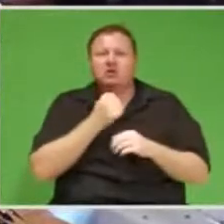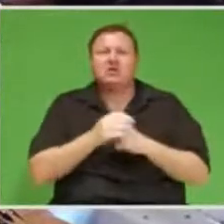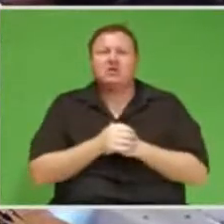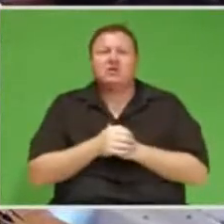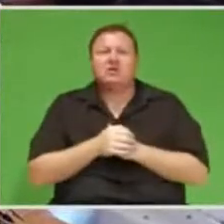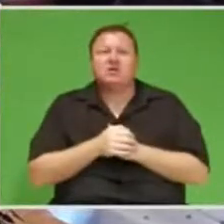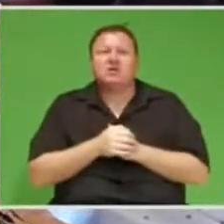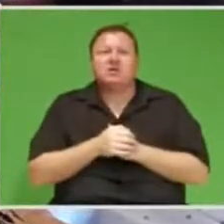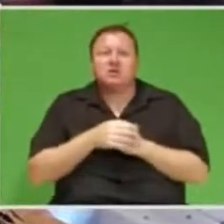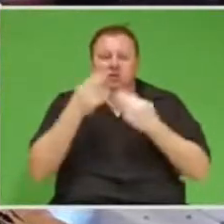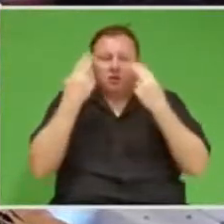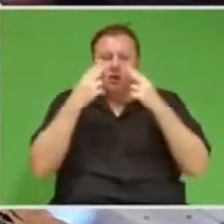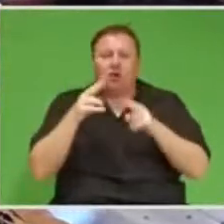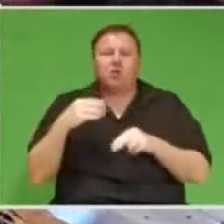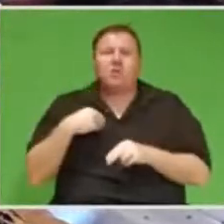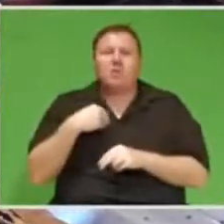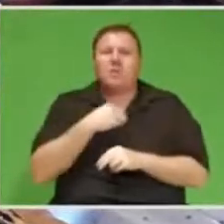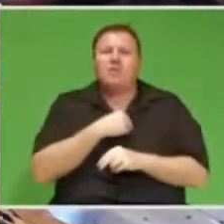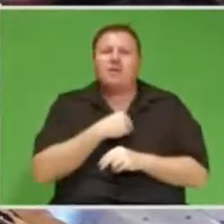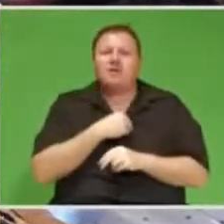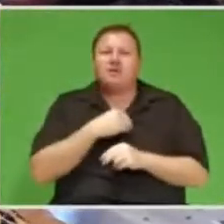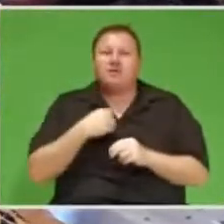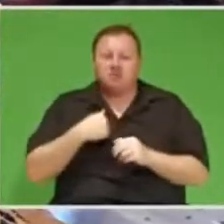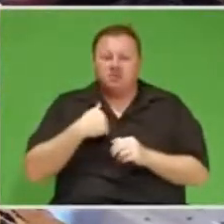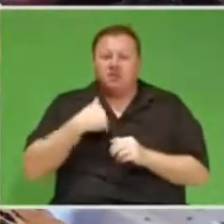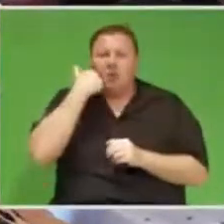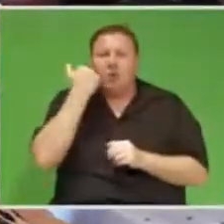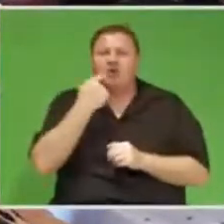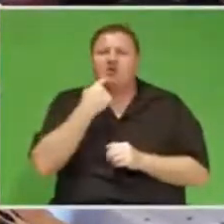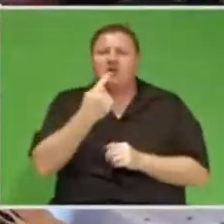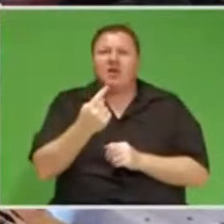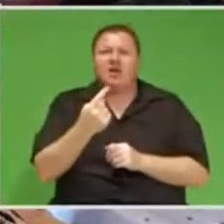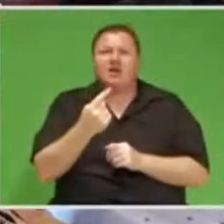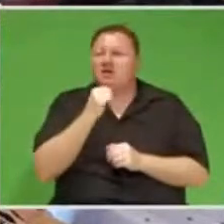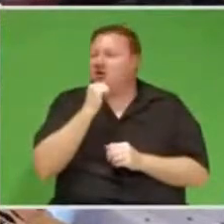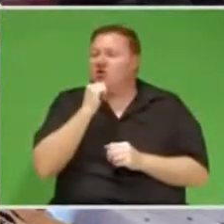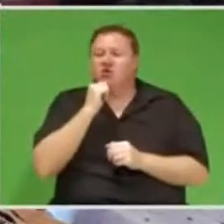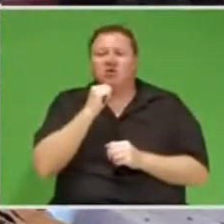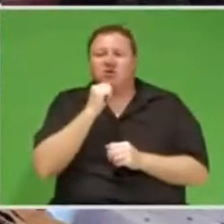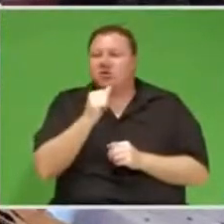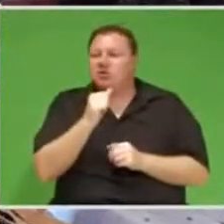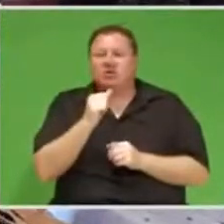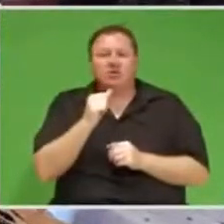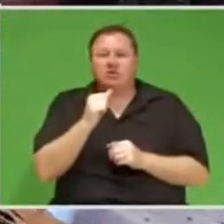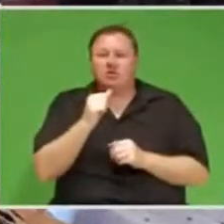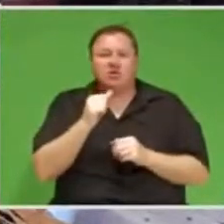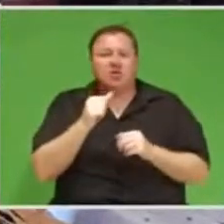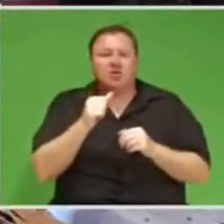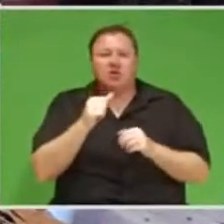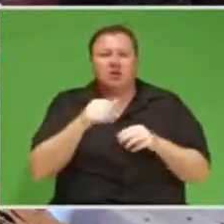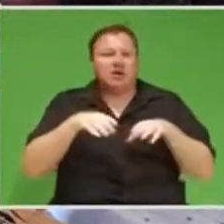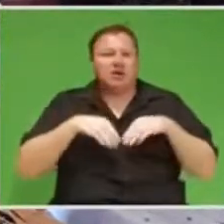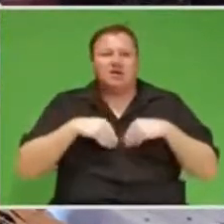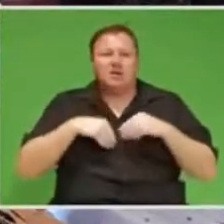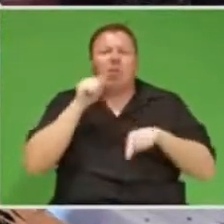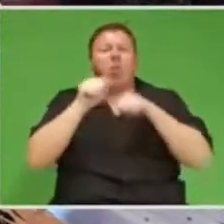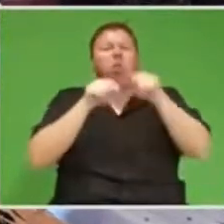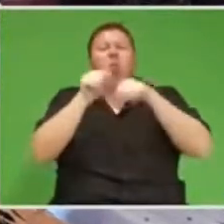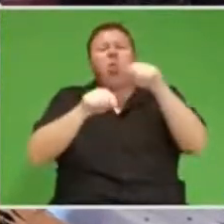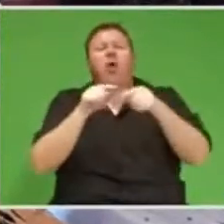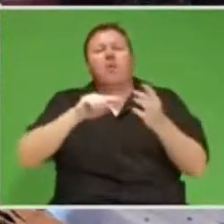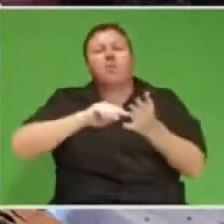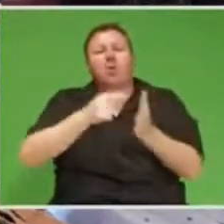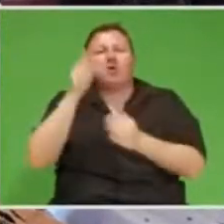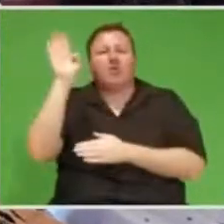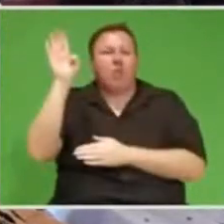I do want to say that I will not entertain spurious points of order.